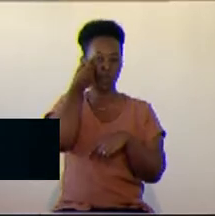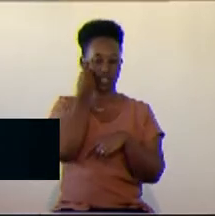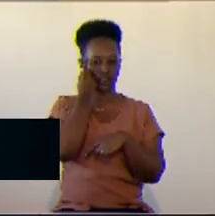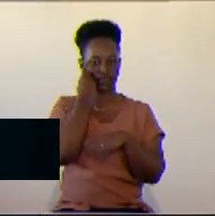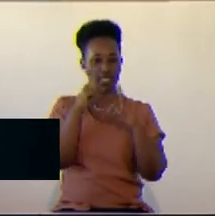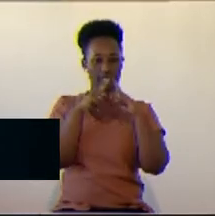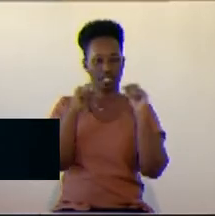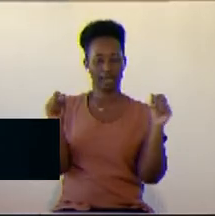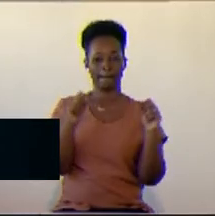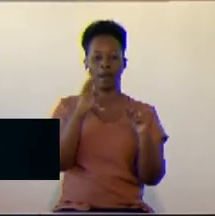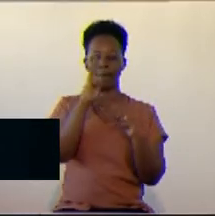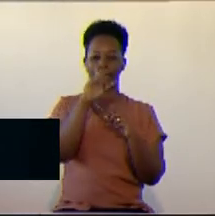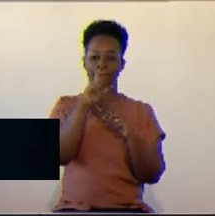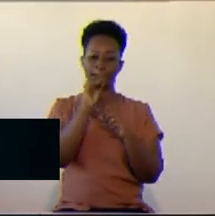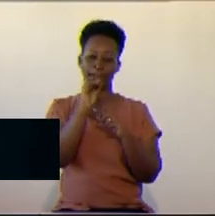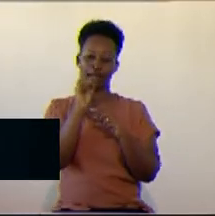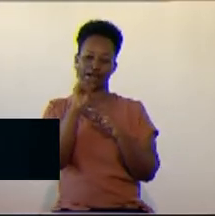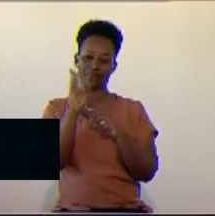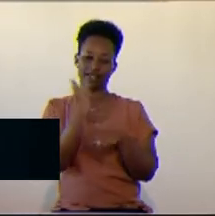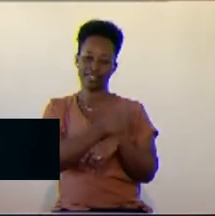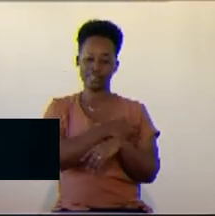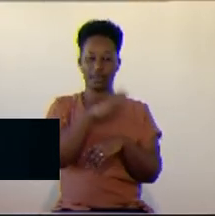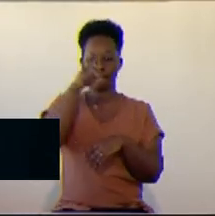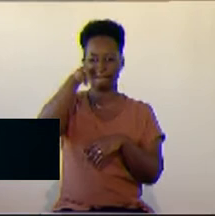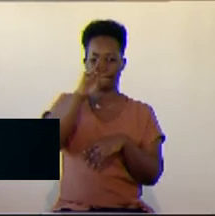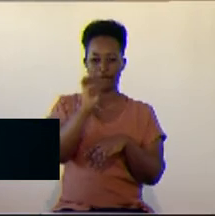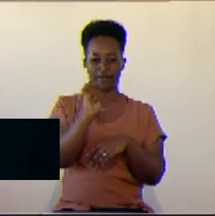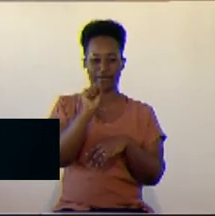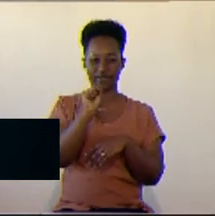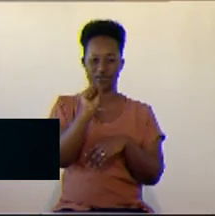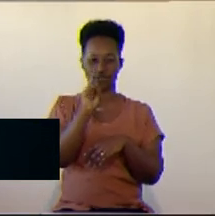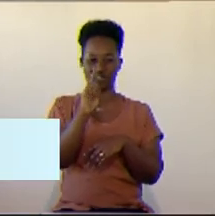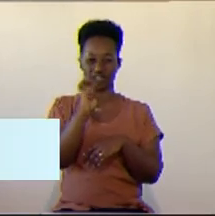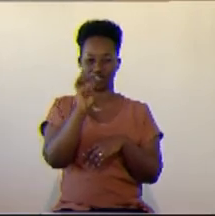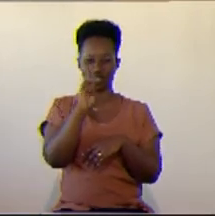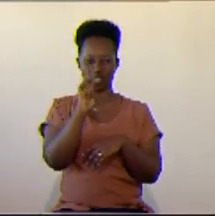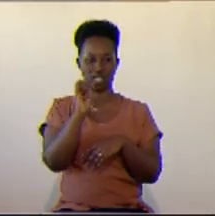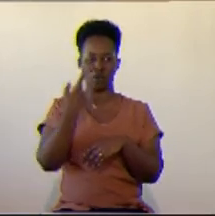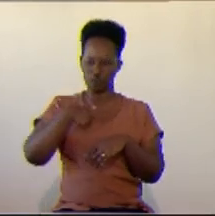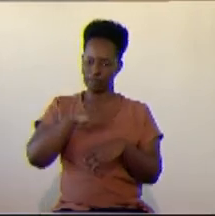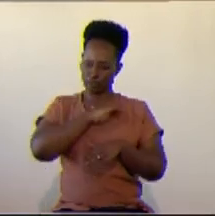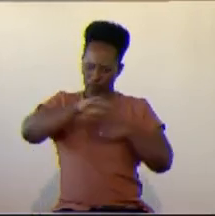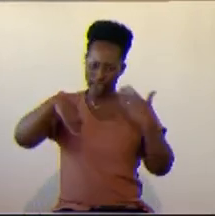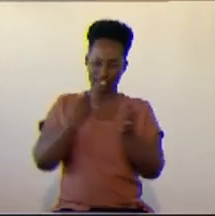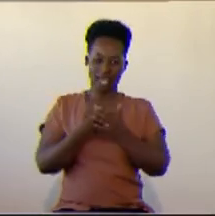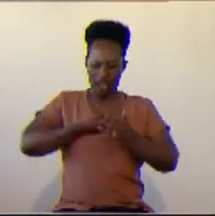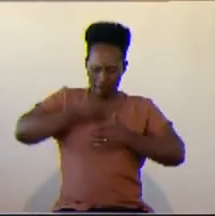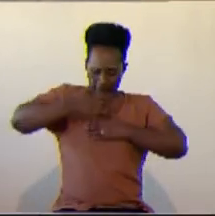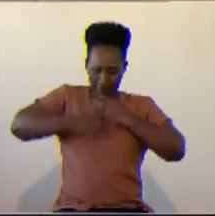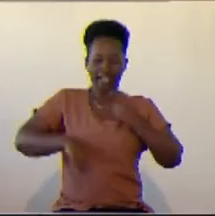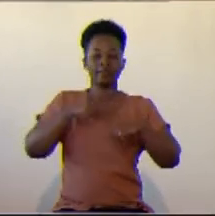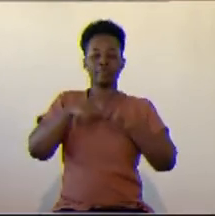term blood pressure, okay? What is blood pressure? All of us have got blood in our bodies. So what is blood